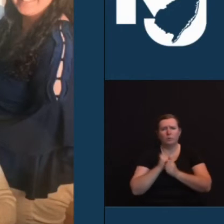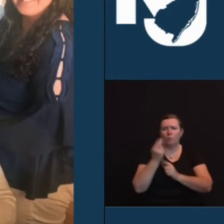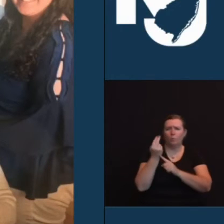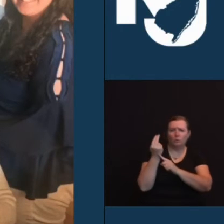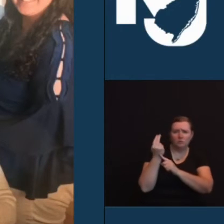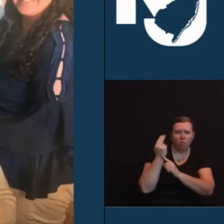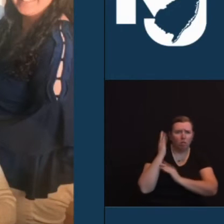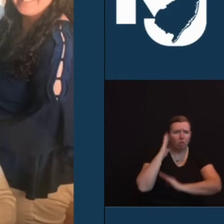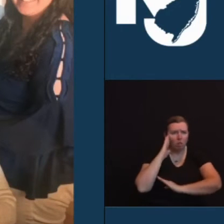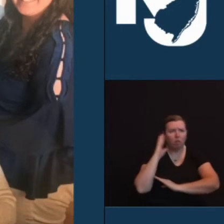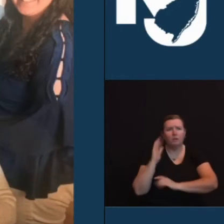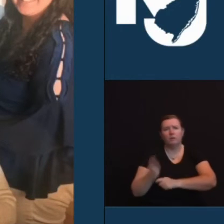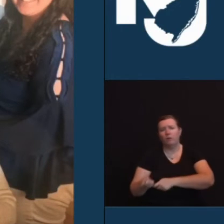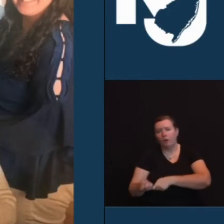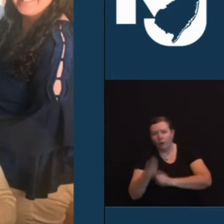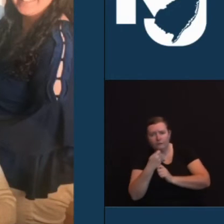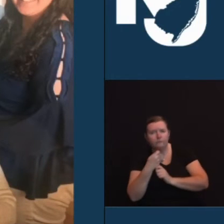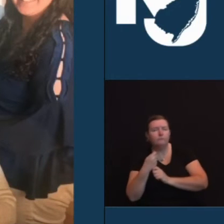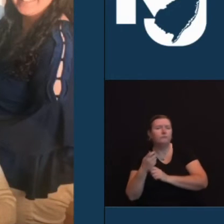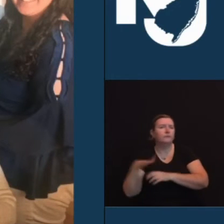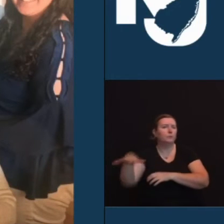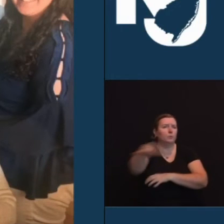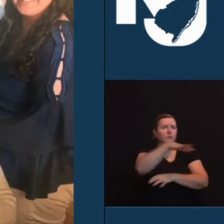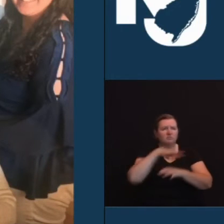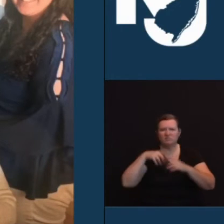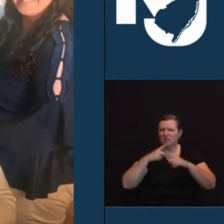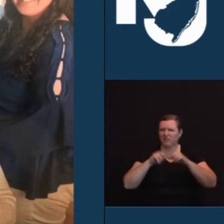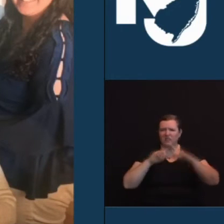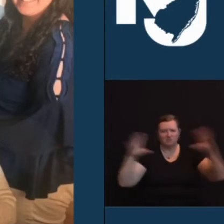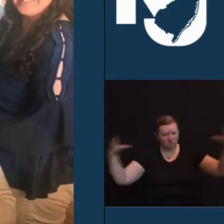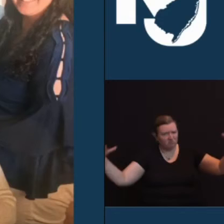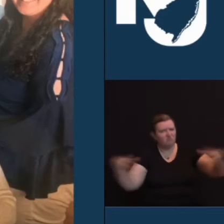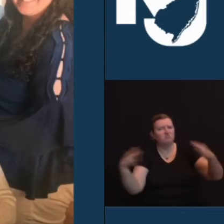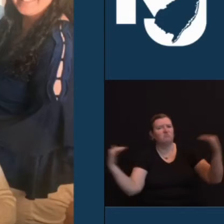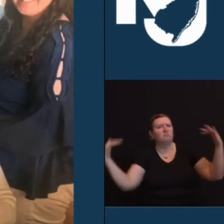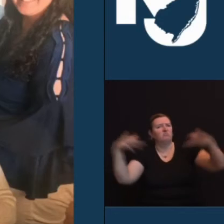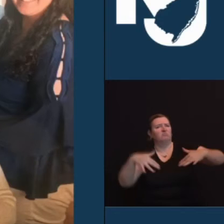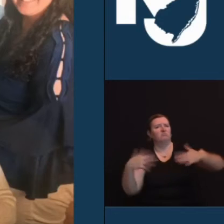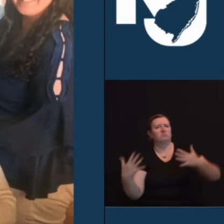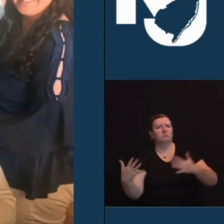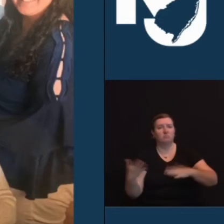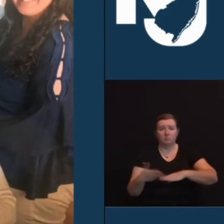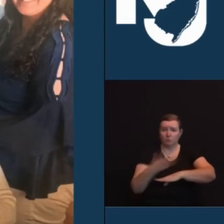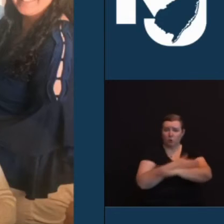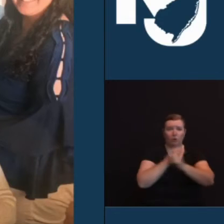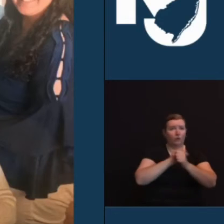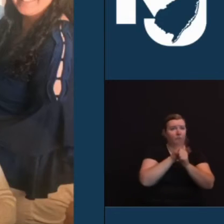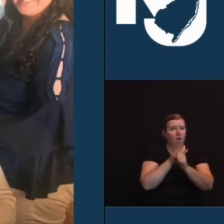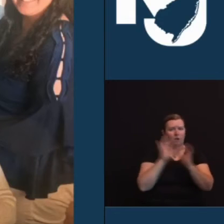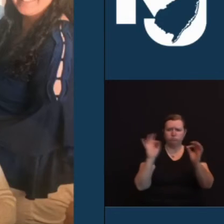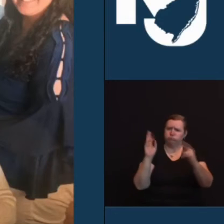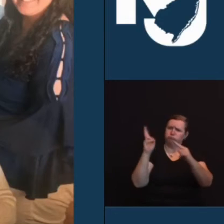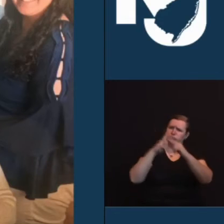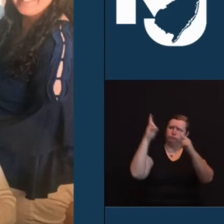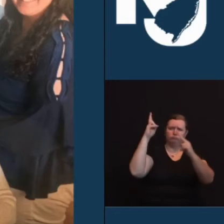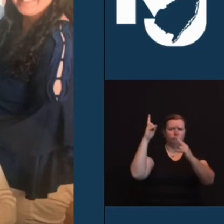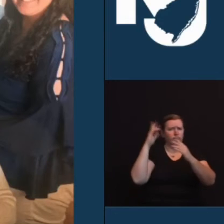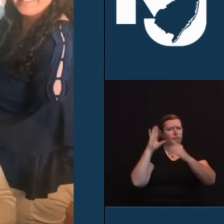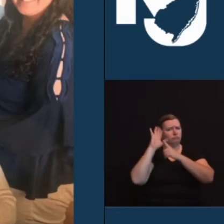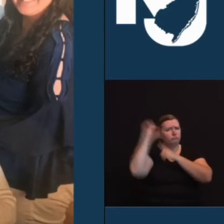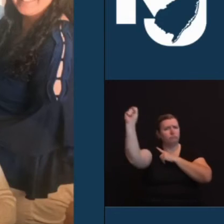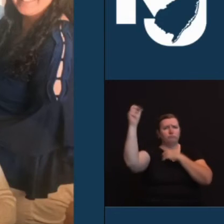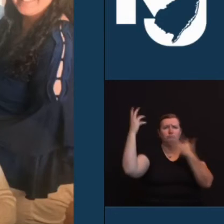and universities. Before COVID-19, Enjoy Your Party was at its peak, deploying more than 100 employees a day